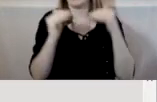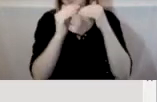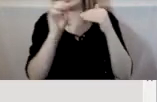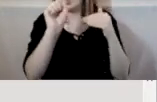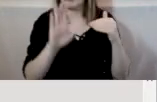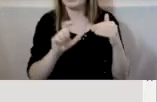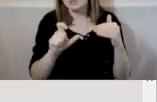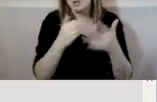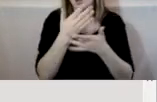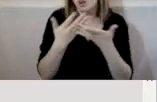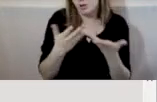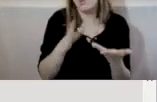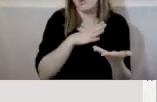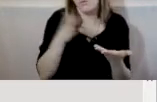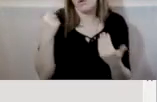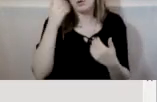because of